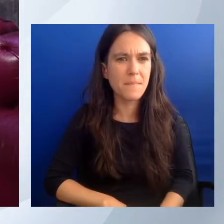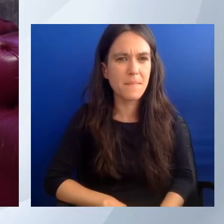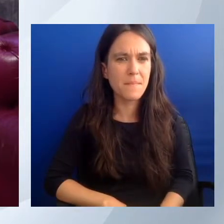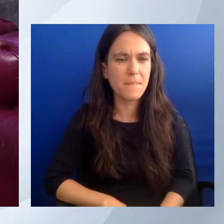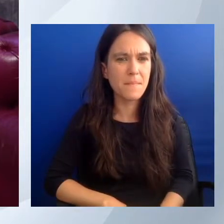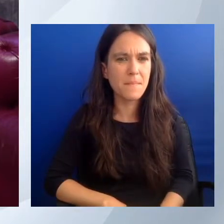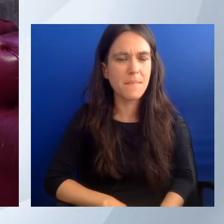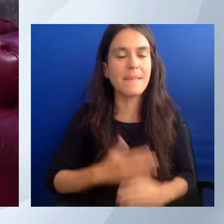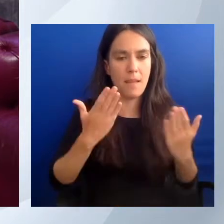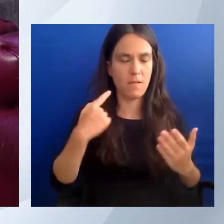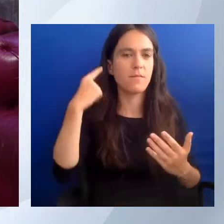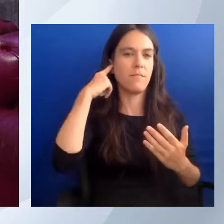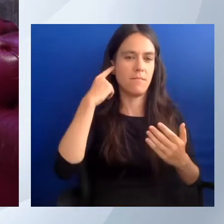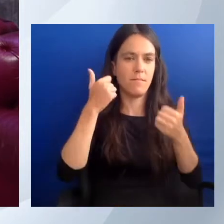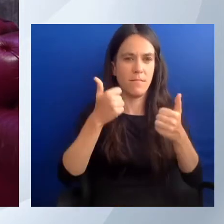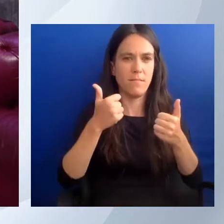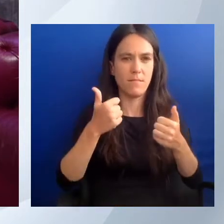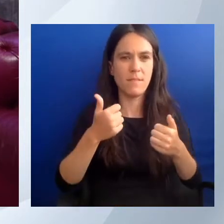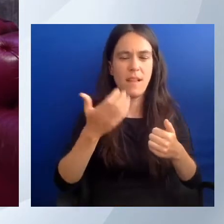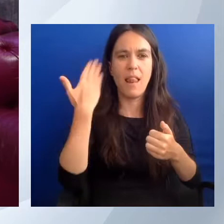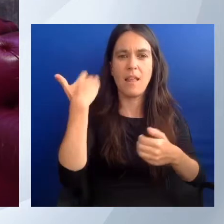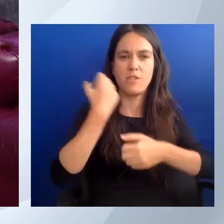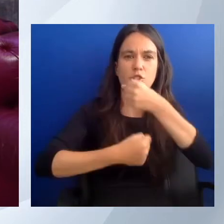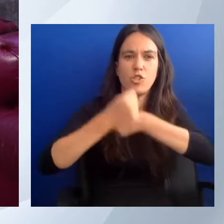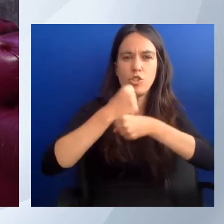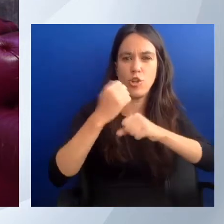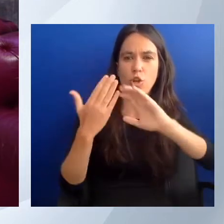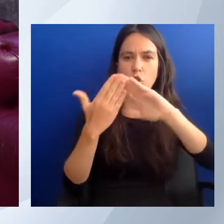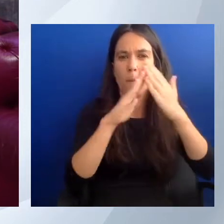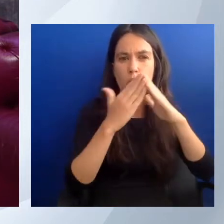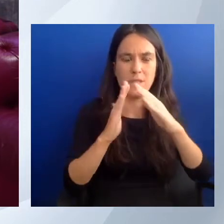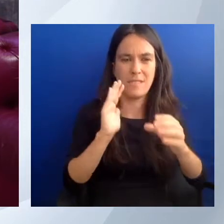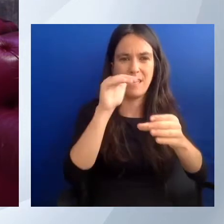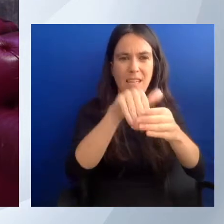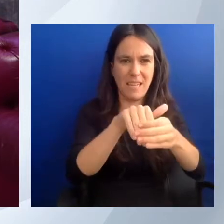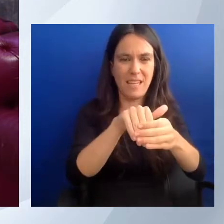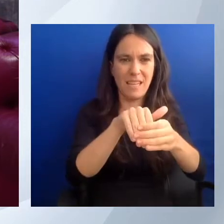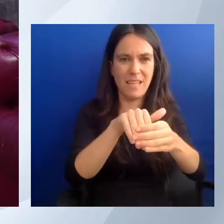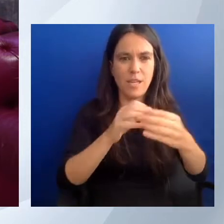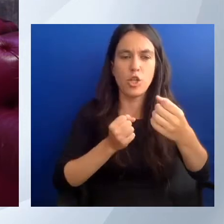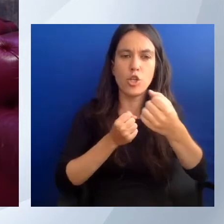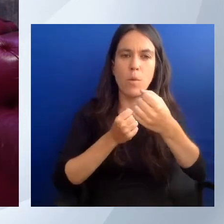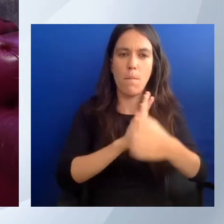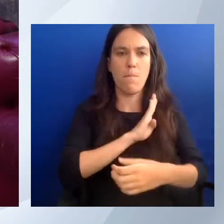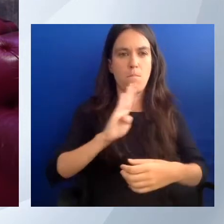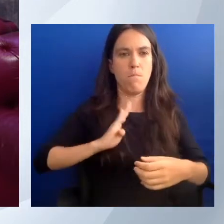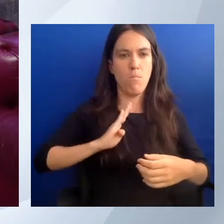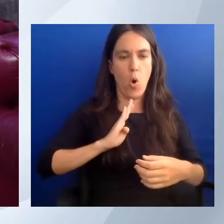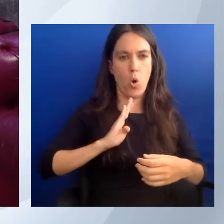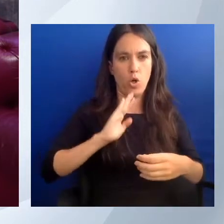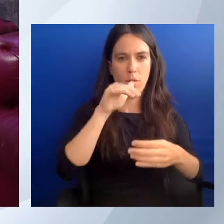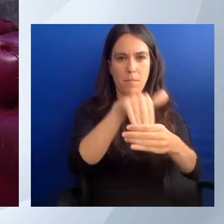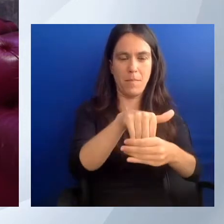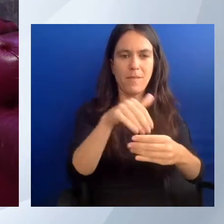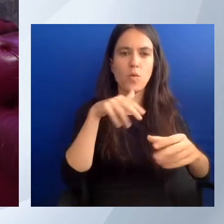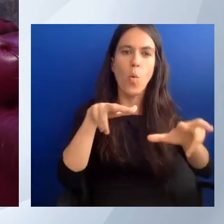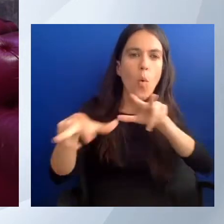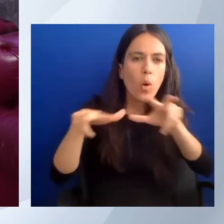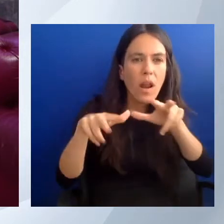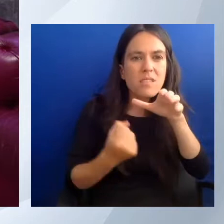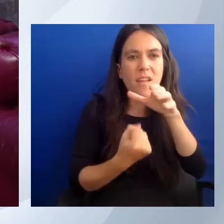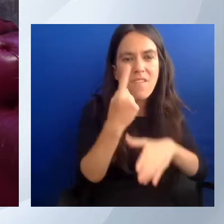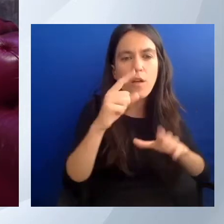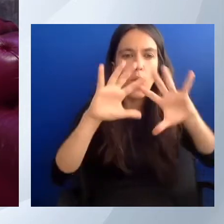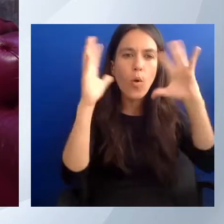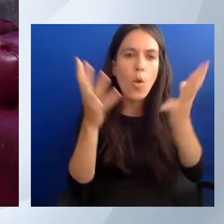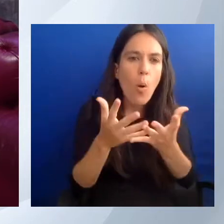And last year he asked me to join the community in full and as a board member to help out organizing events, for example the Global AI Virtual